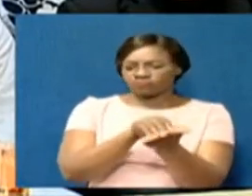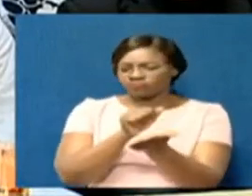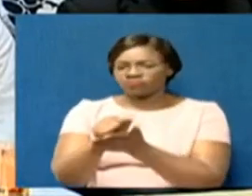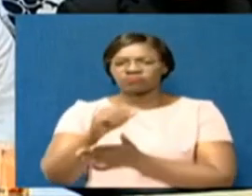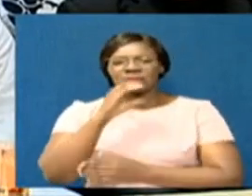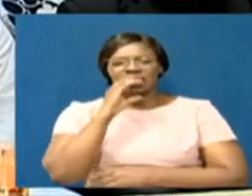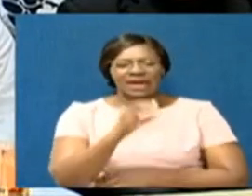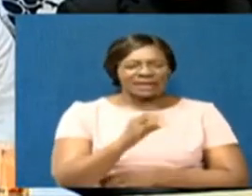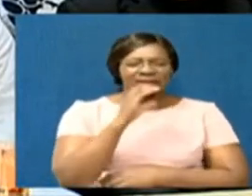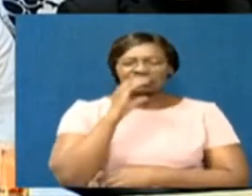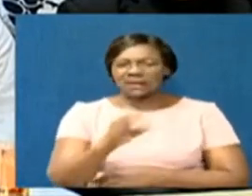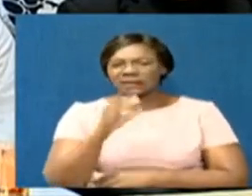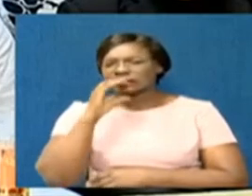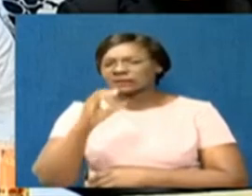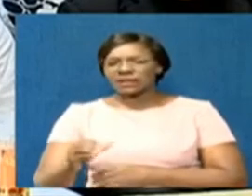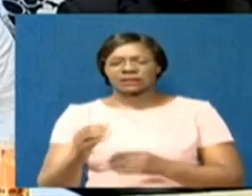curses